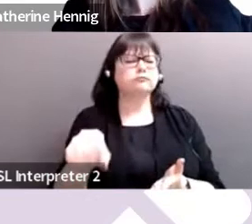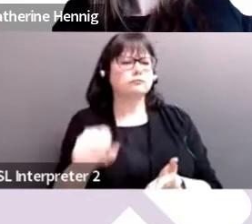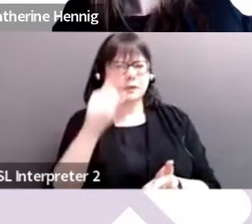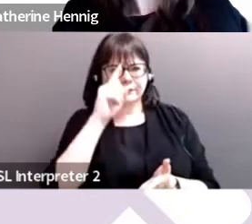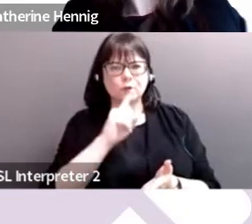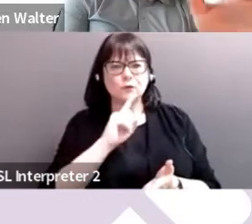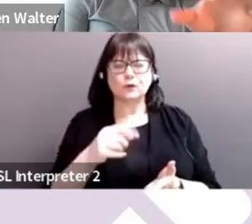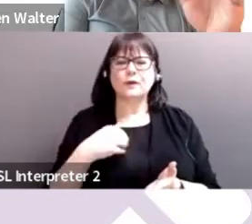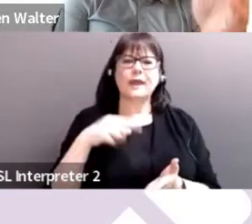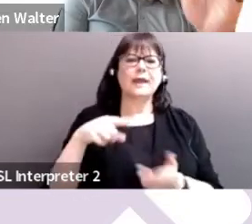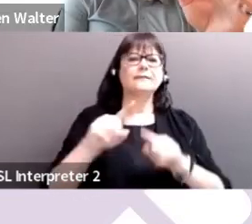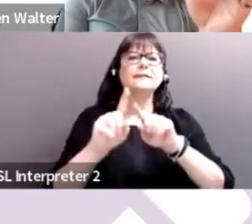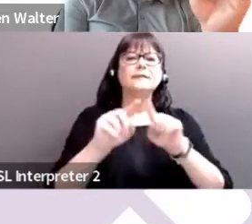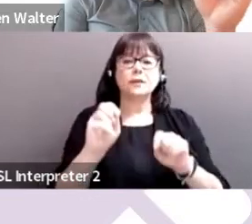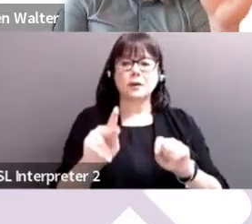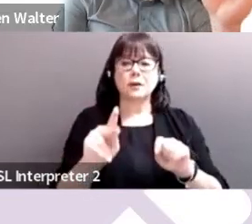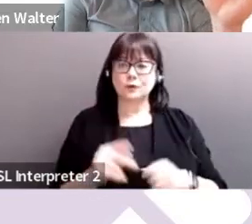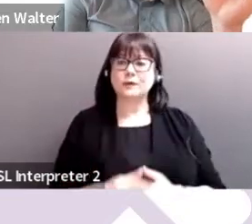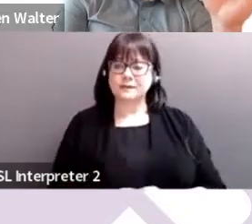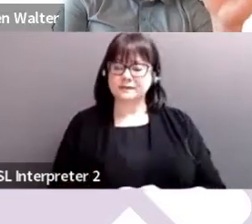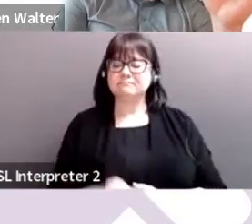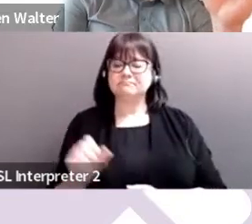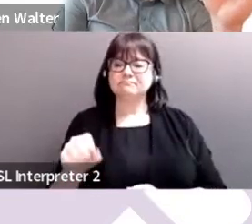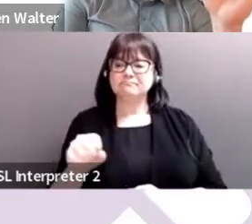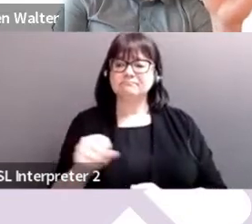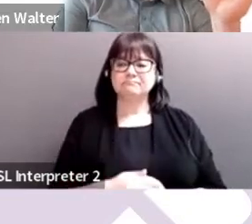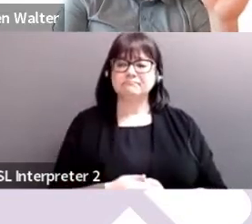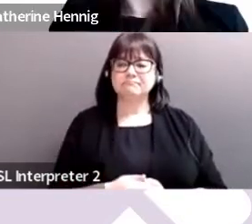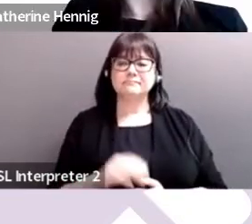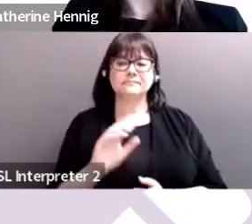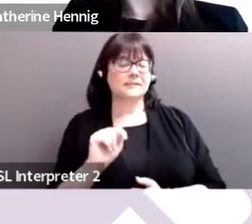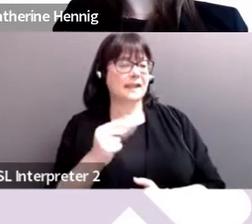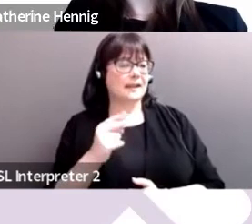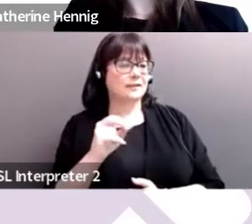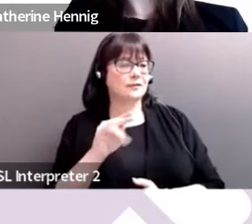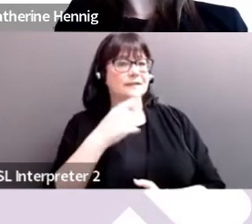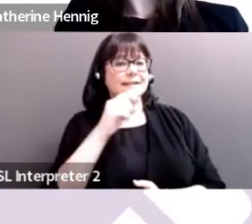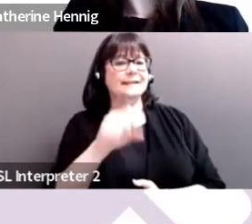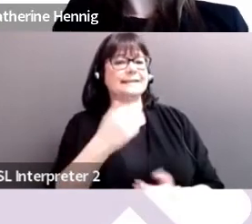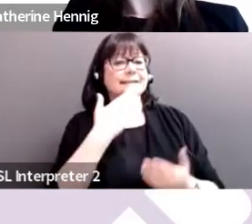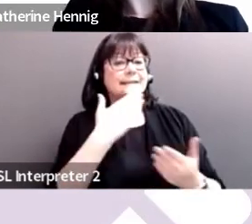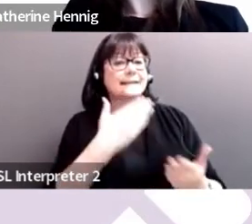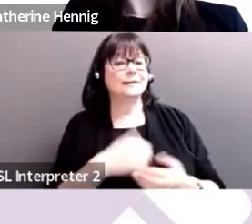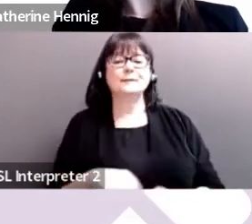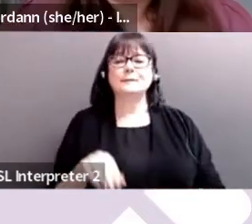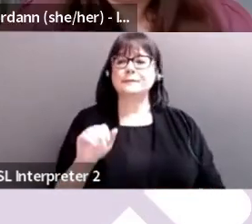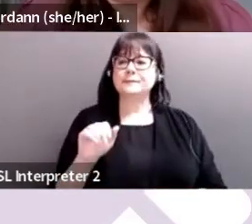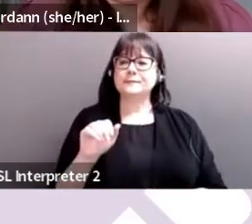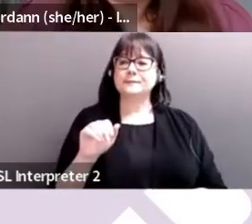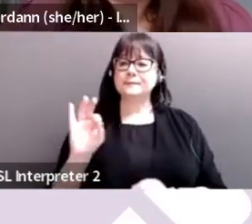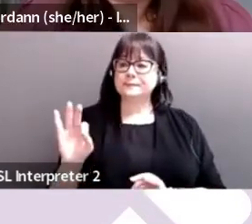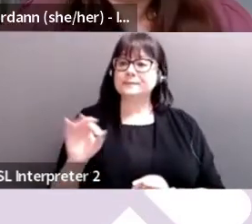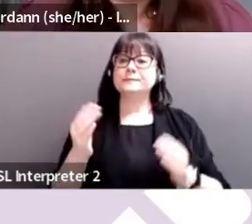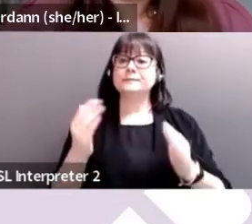opportunities that you can leverage. So that's just something to consider. Yeah, thank you. Definitely. Thank you. Are